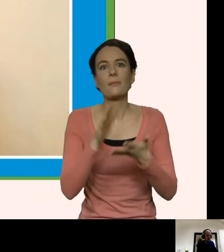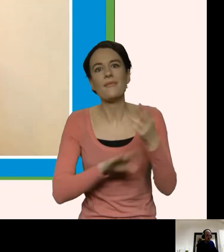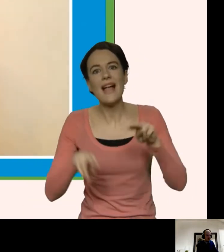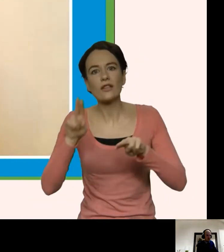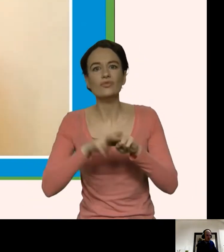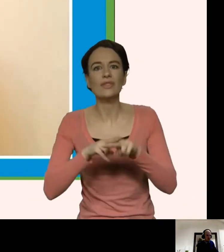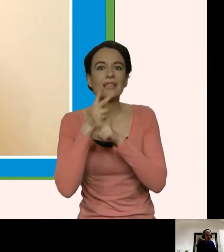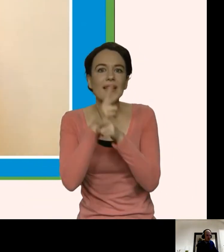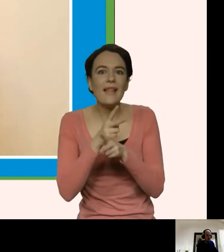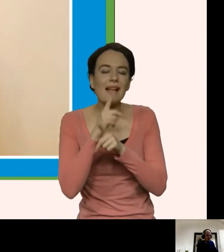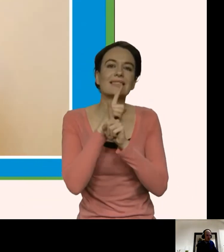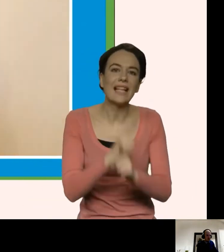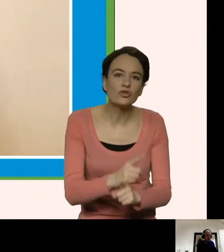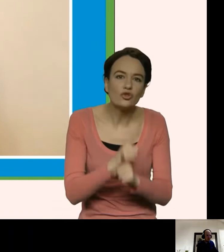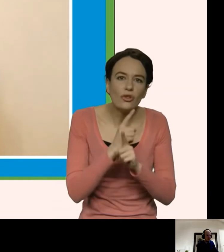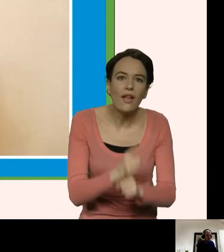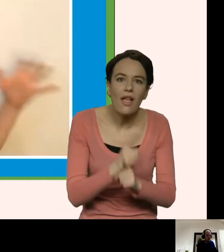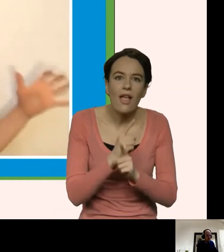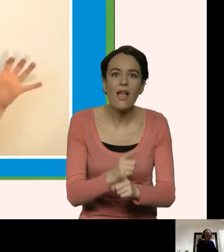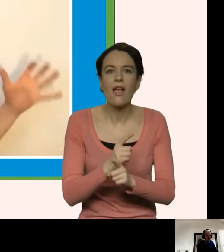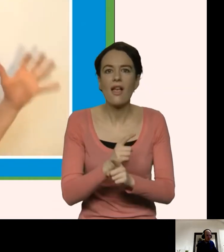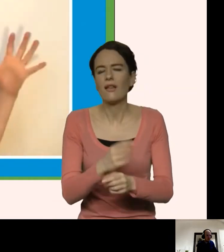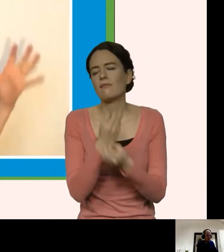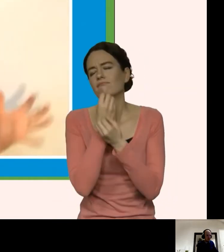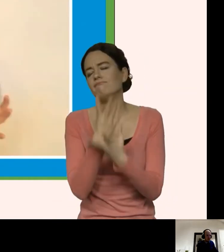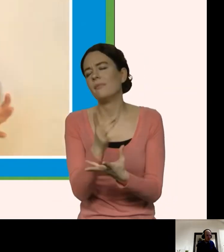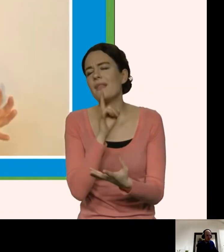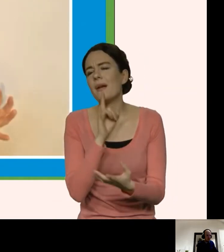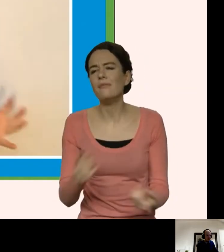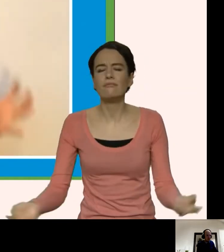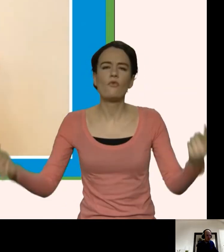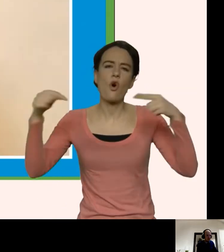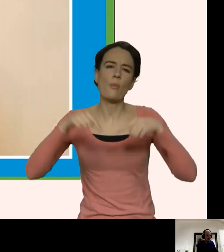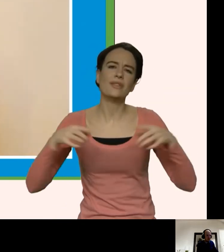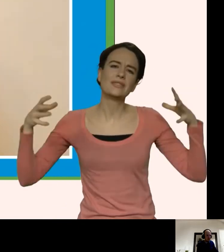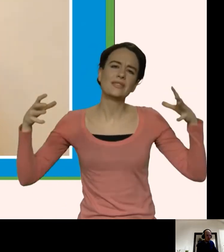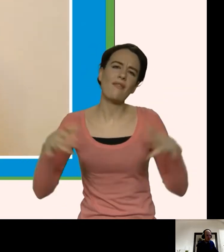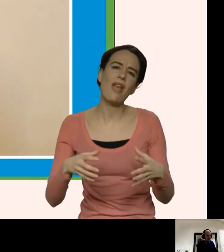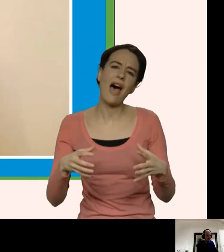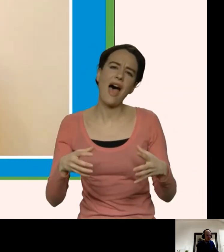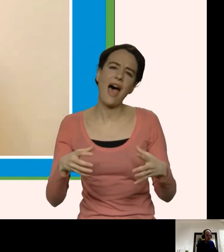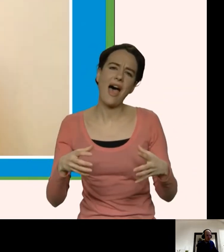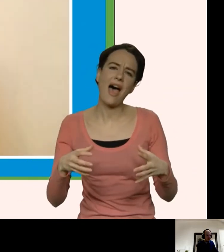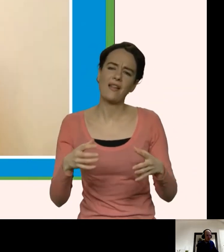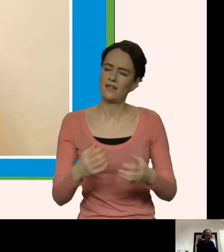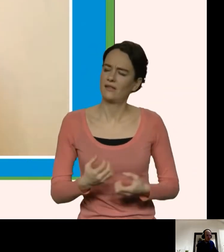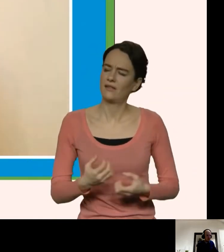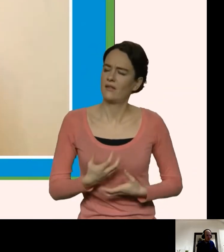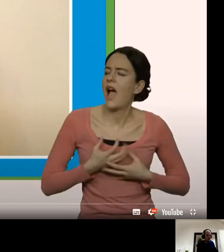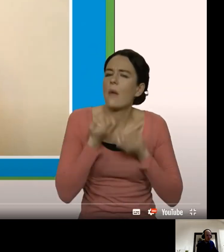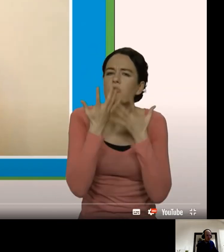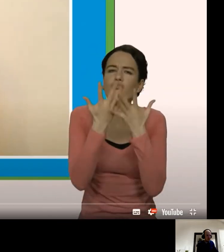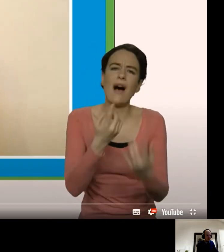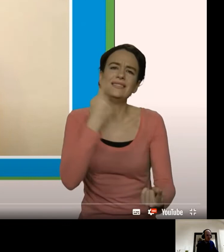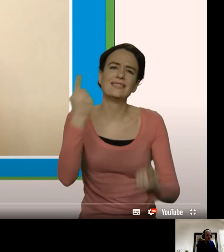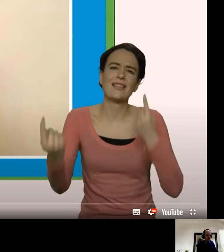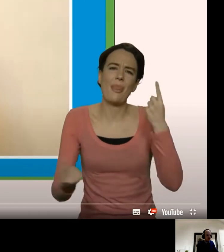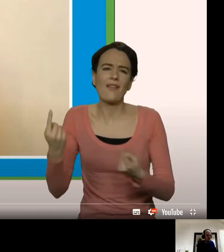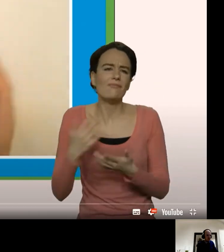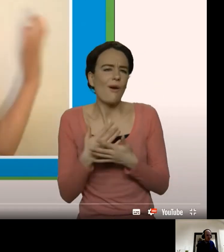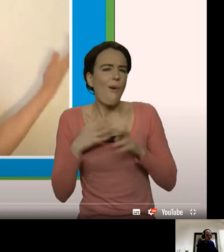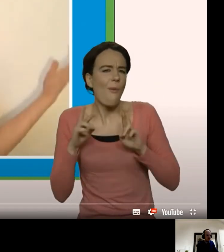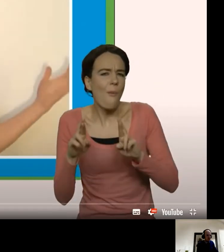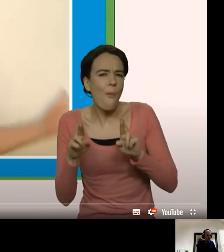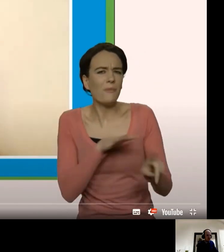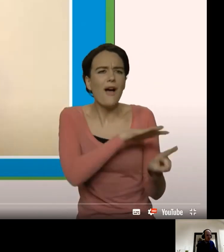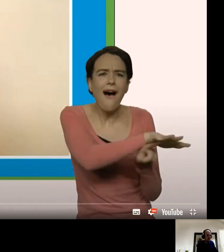children, parents, carers, teachers, all of you brilliant people coming together and finding ways to express yourself.